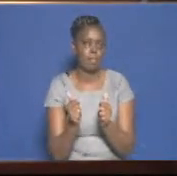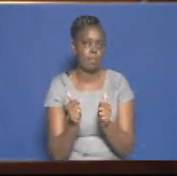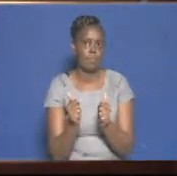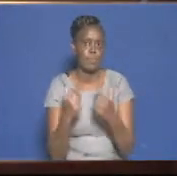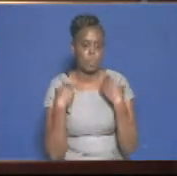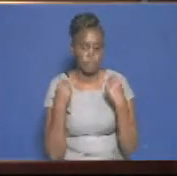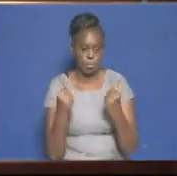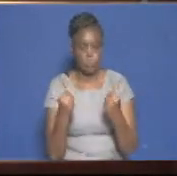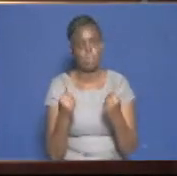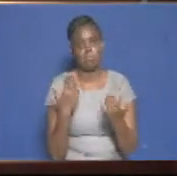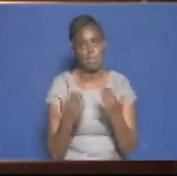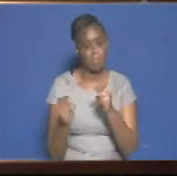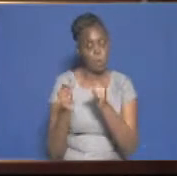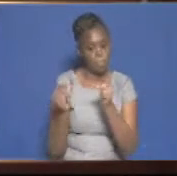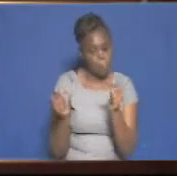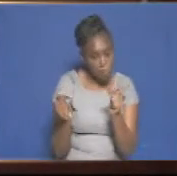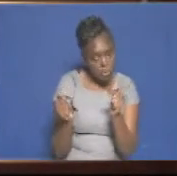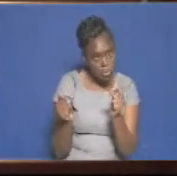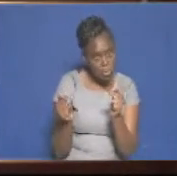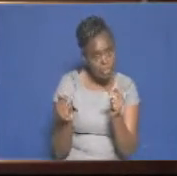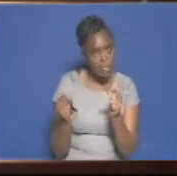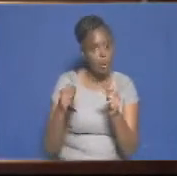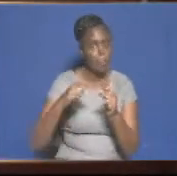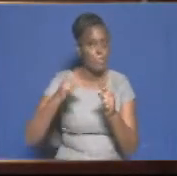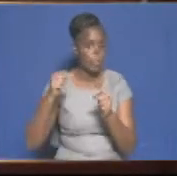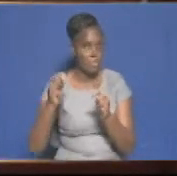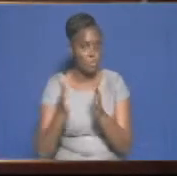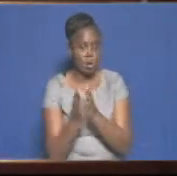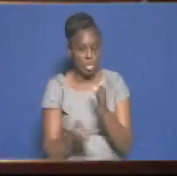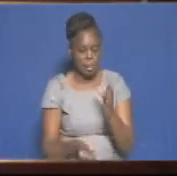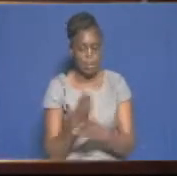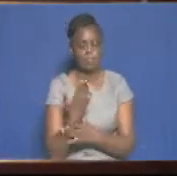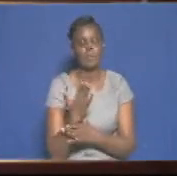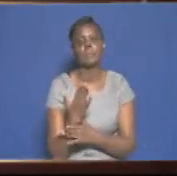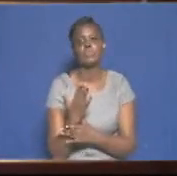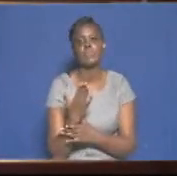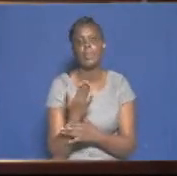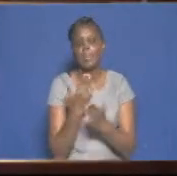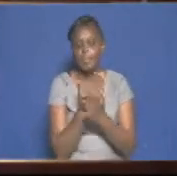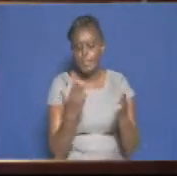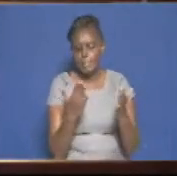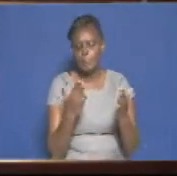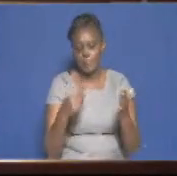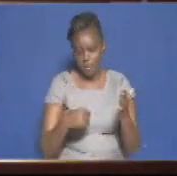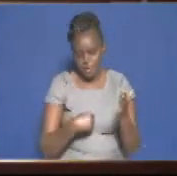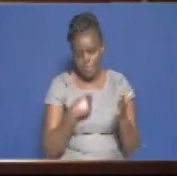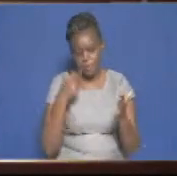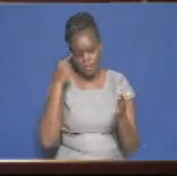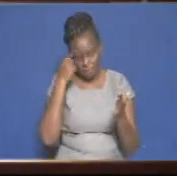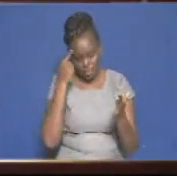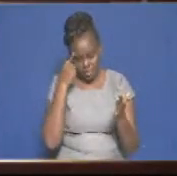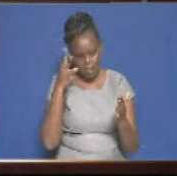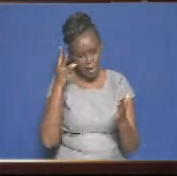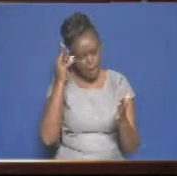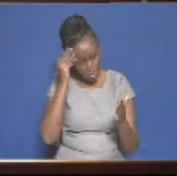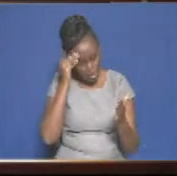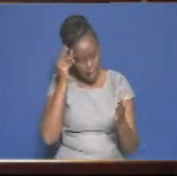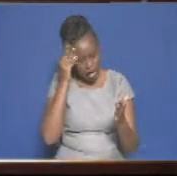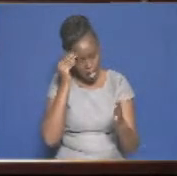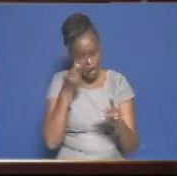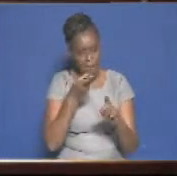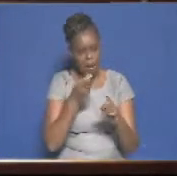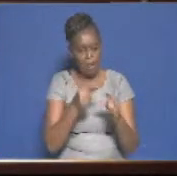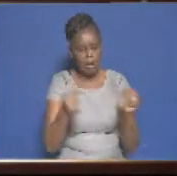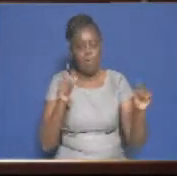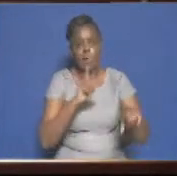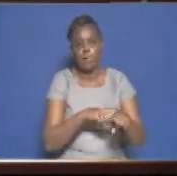is against the party or against the establishment. It is something that I think we are going to learn for a long